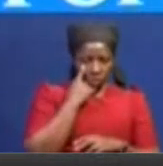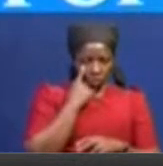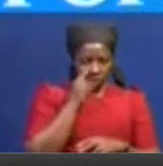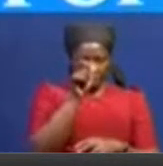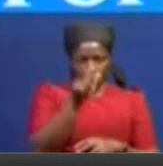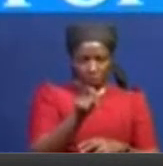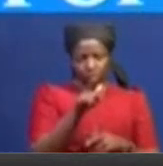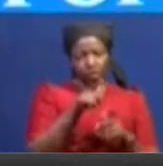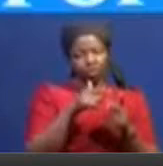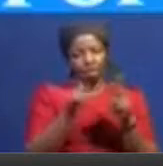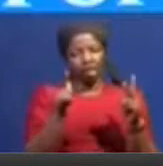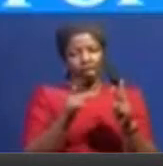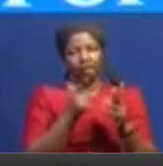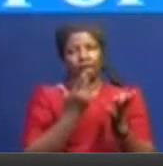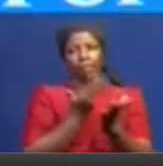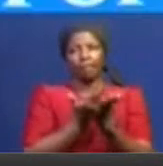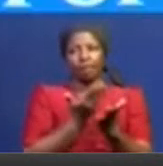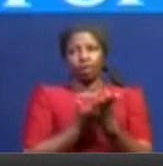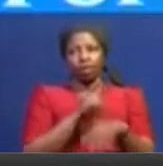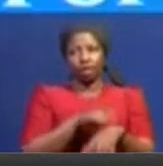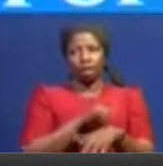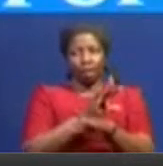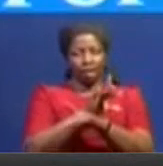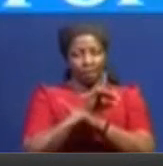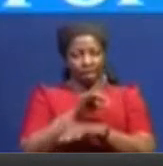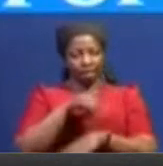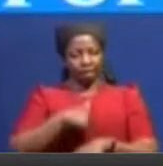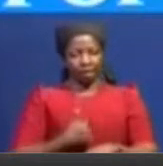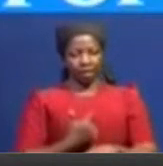am defending myself, I will put only